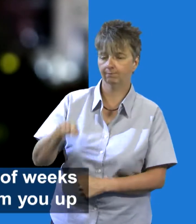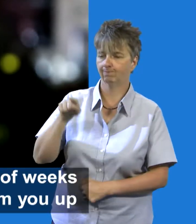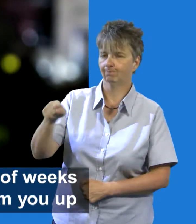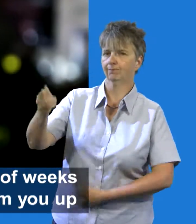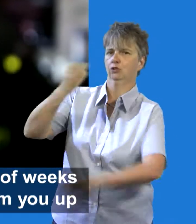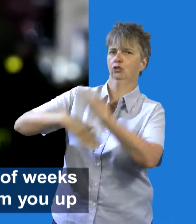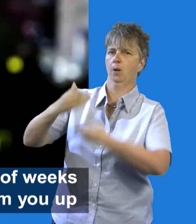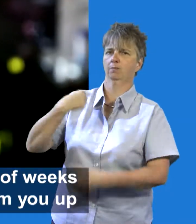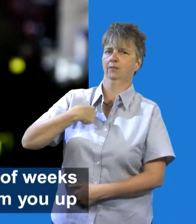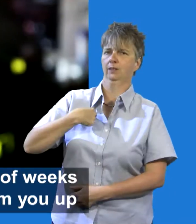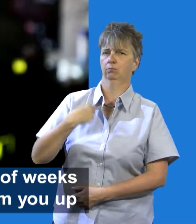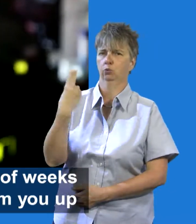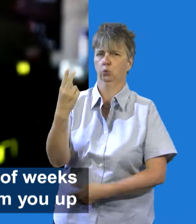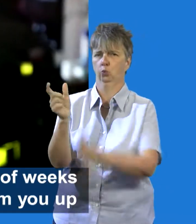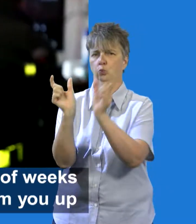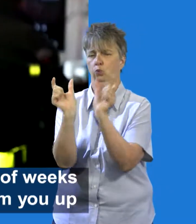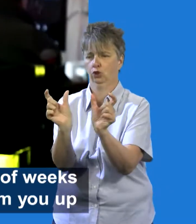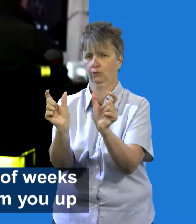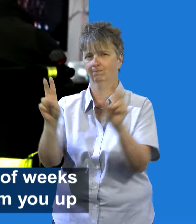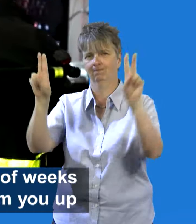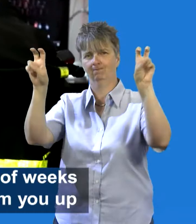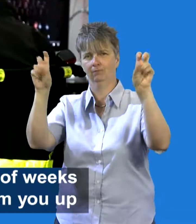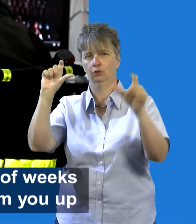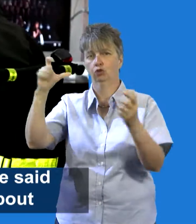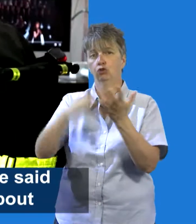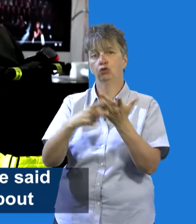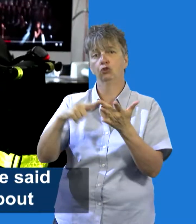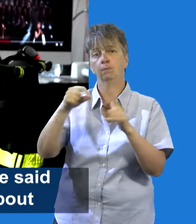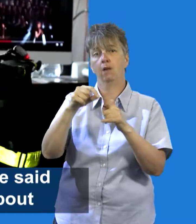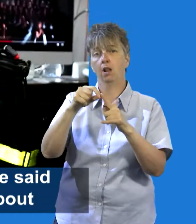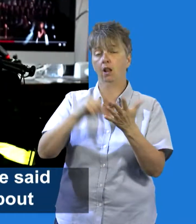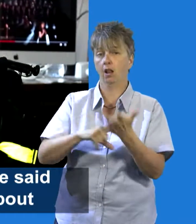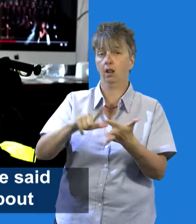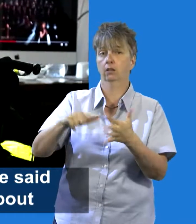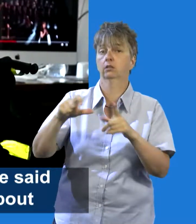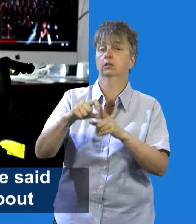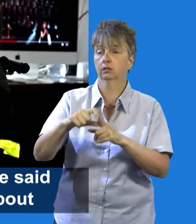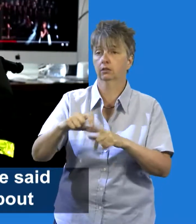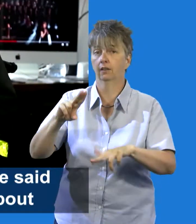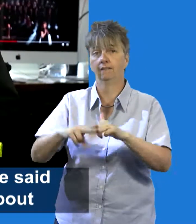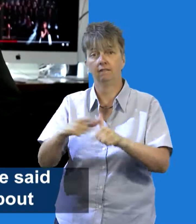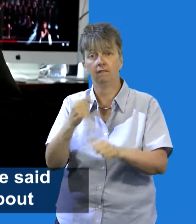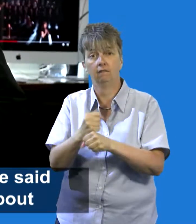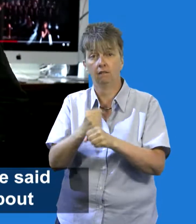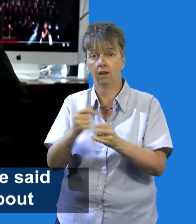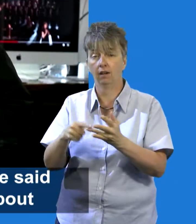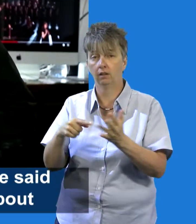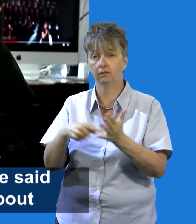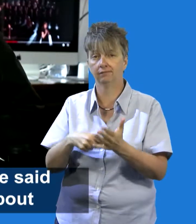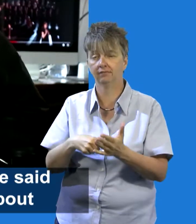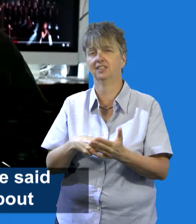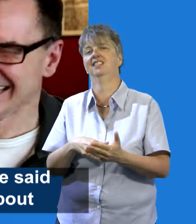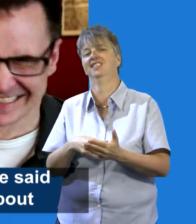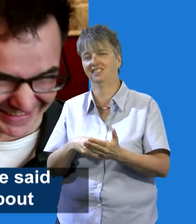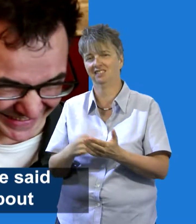here a couple of weeks ago, and he said, "How would I sum you up in 2 words, Mark?" And he said, "Crippled